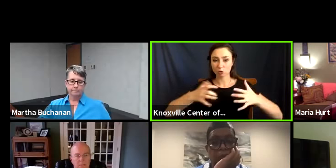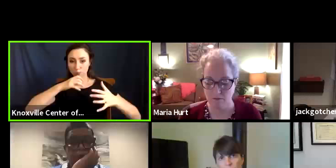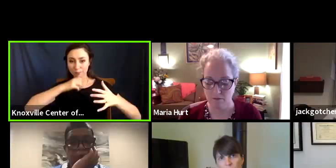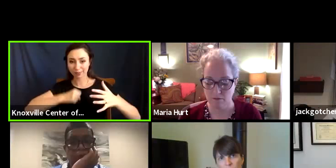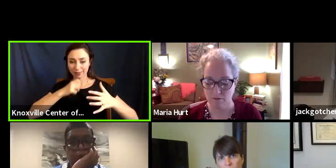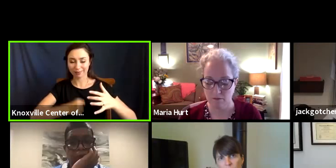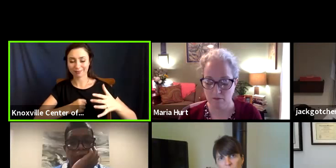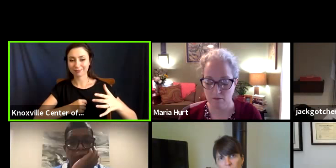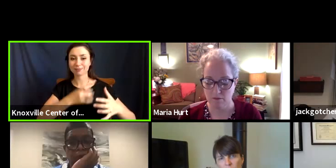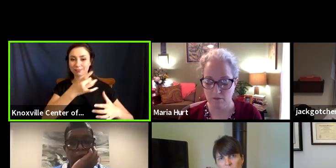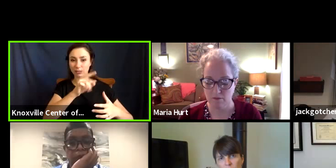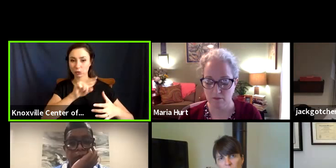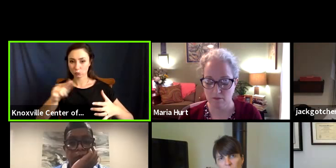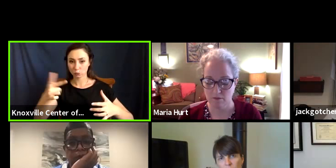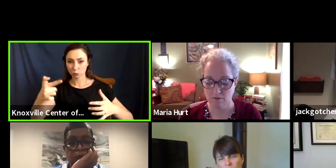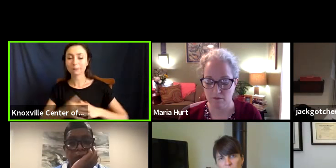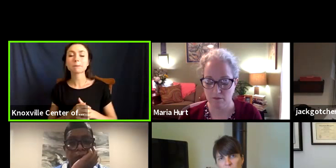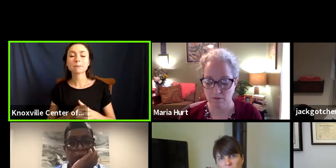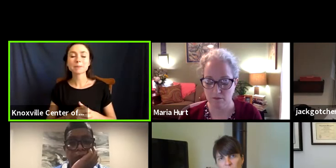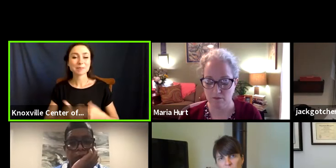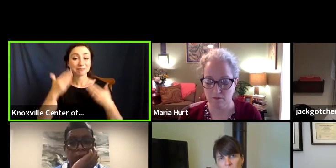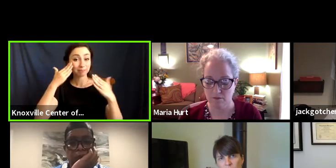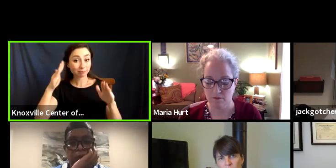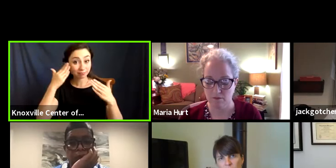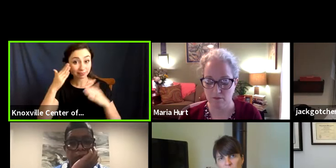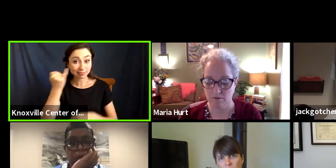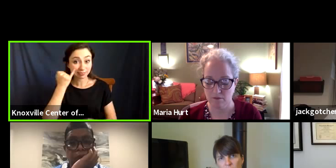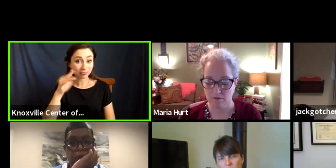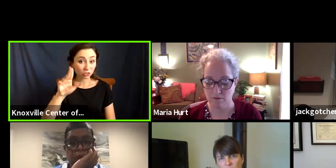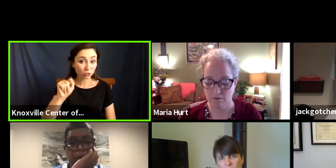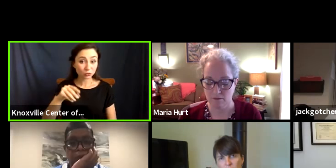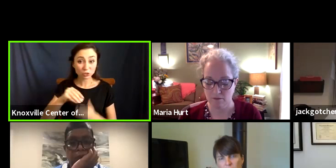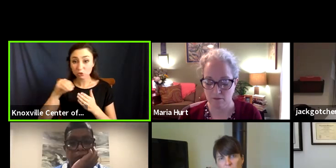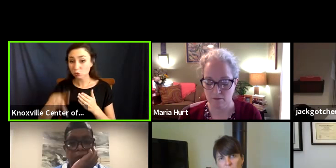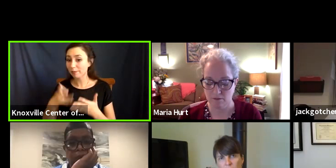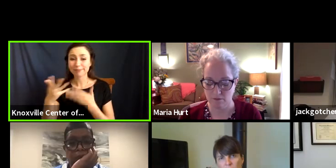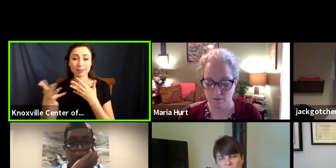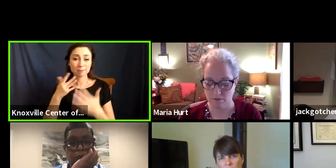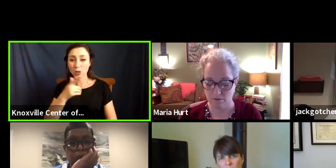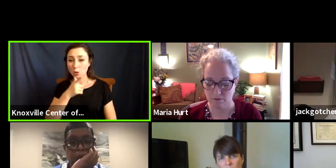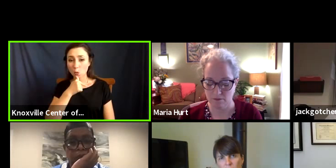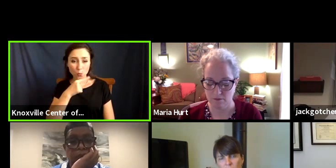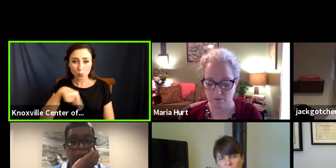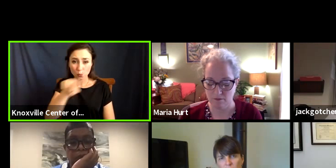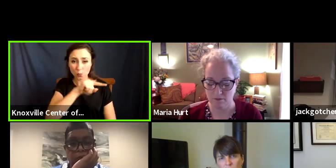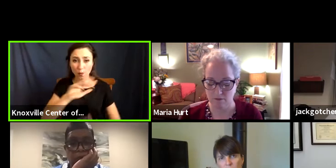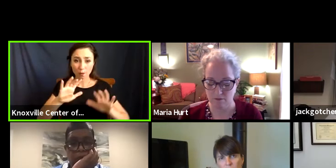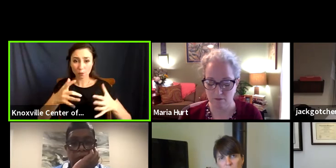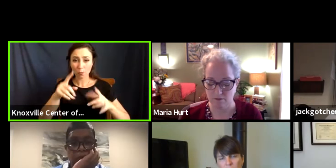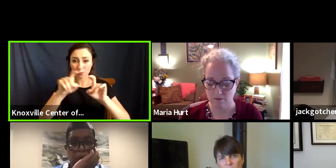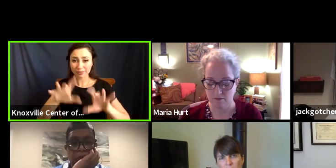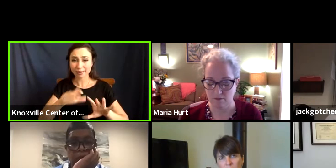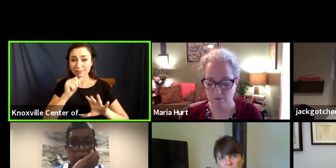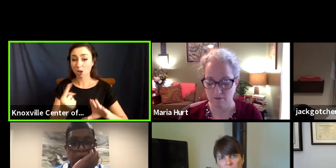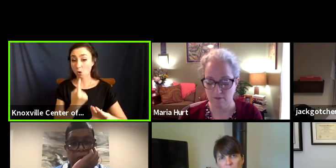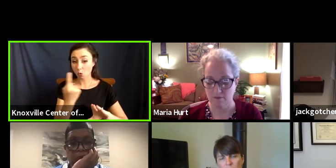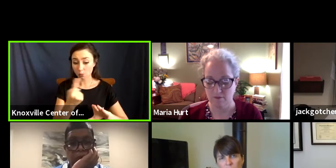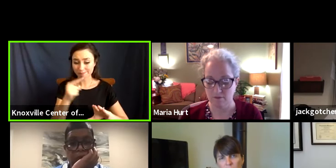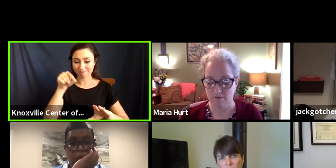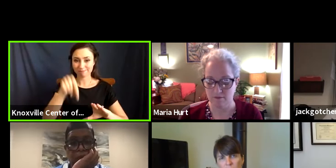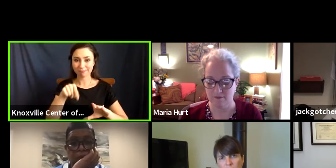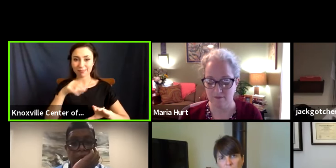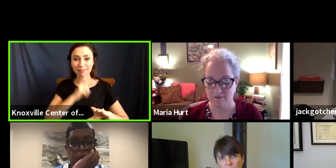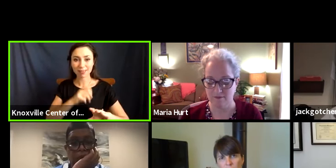and not knowing whether they were a UT student or whoever else they were. We were testing not just that age group, but we were